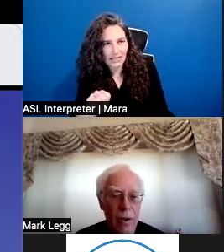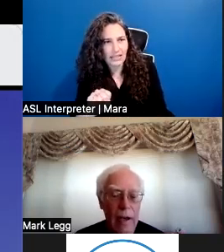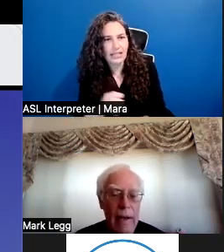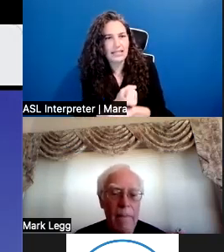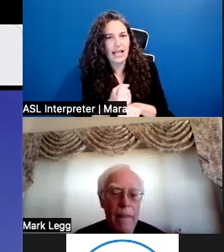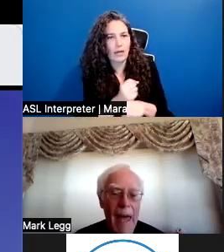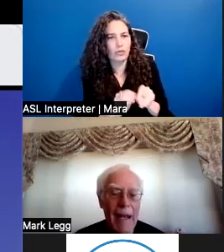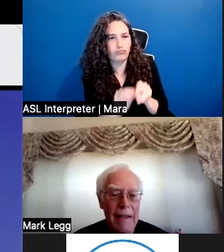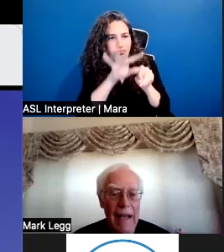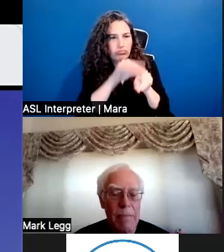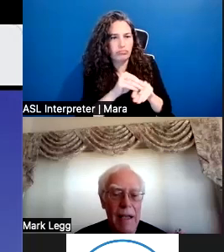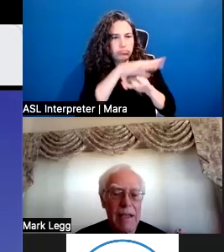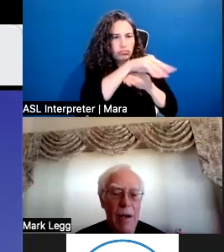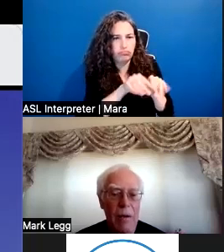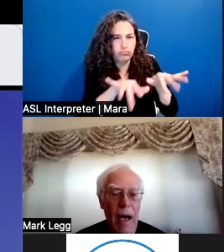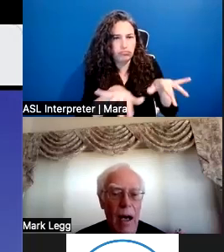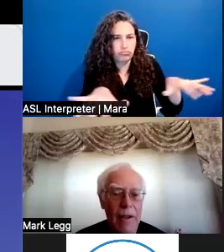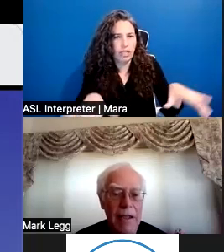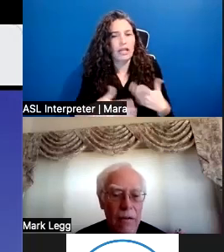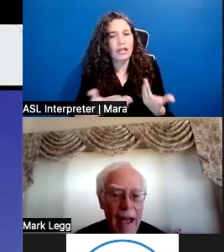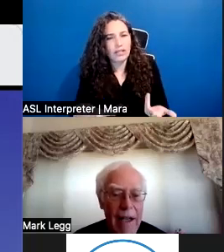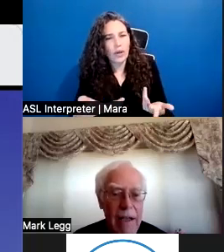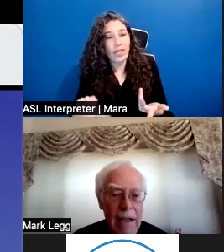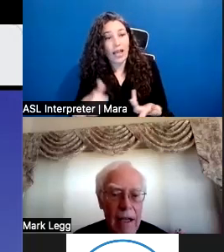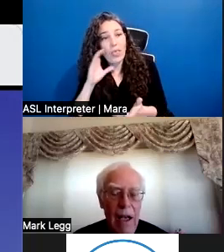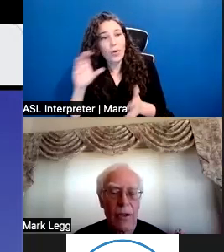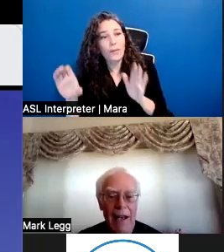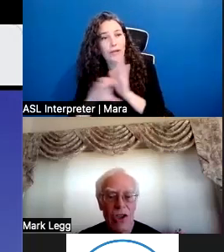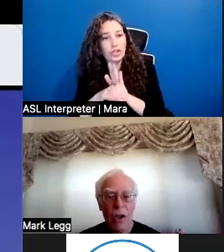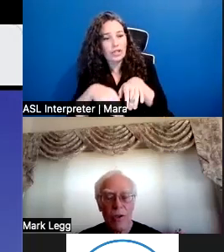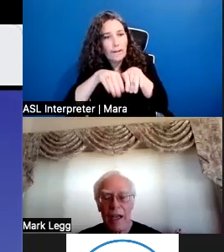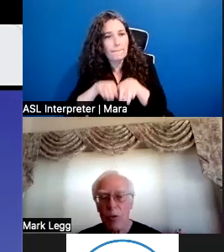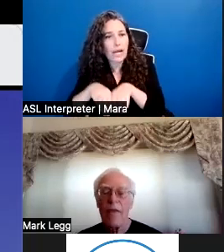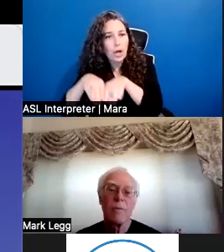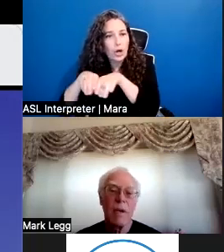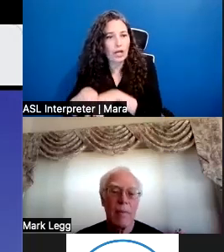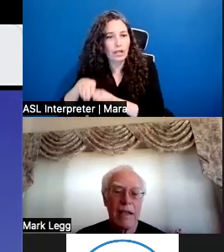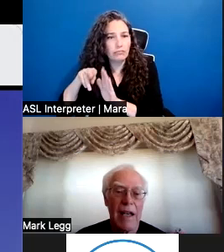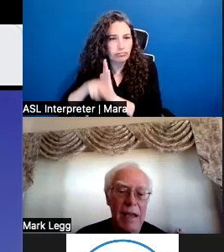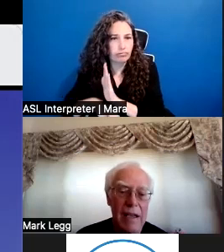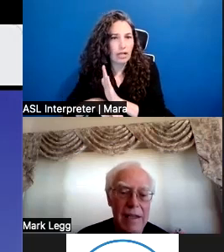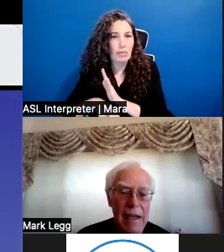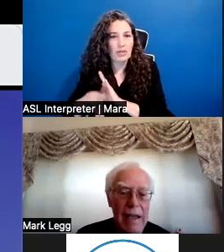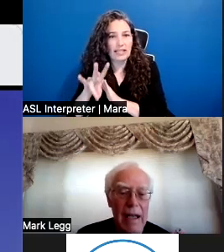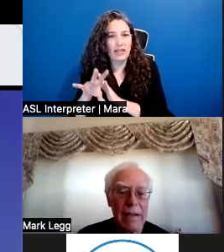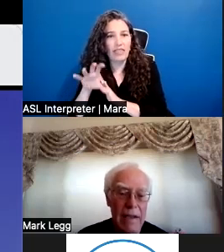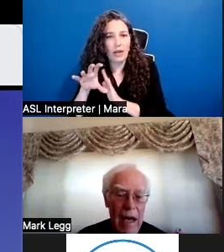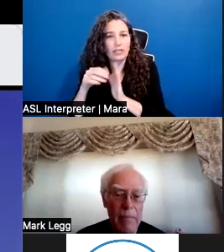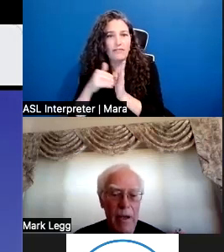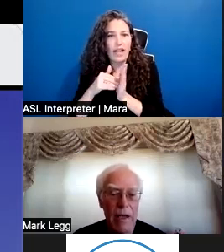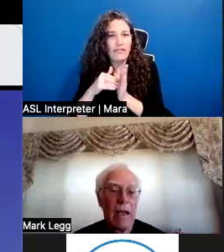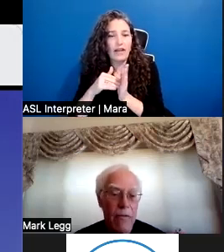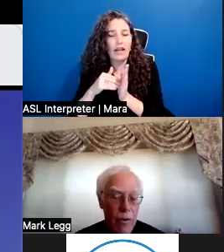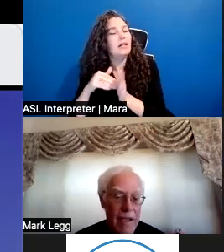years old, that has been disrupted by all this liquefaction. So that shows that, one, there's been about a dozen of these in the